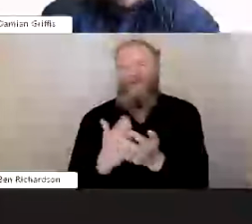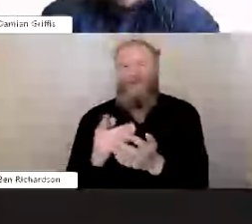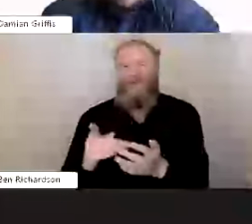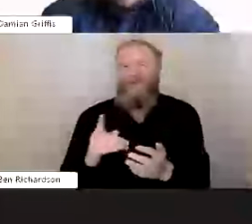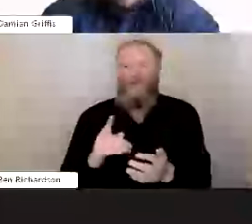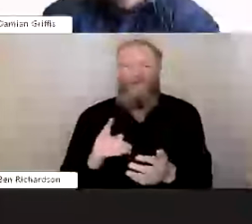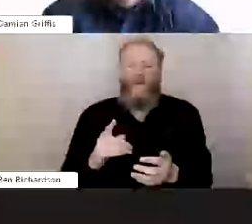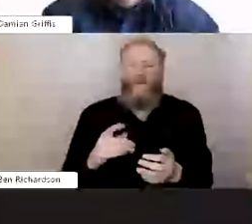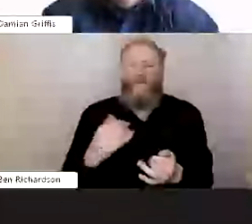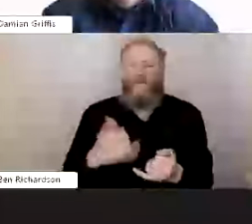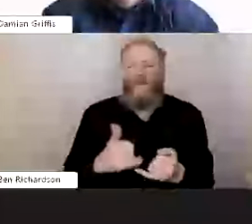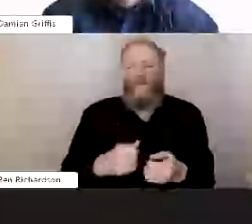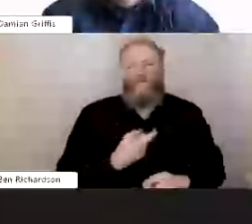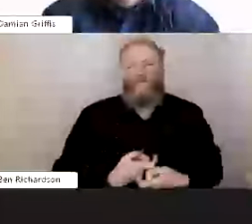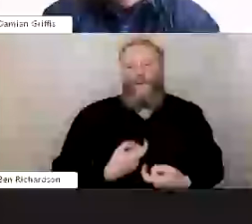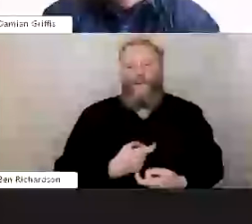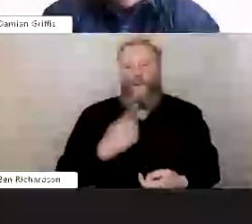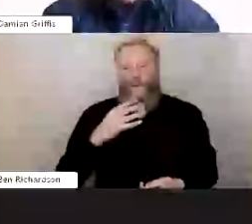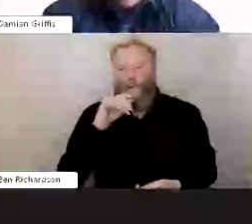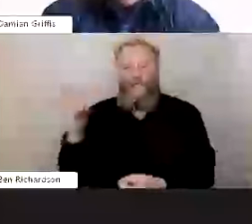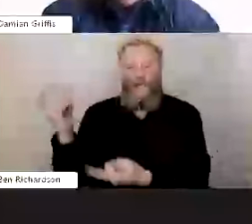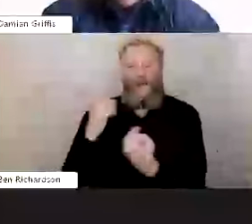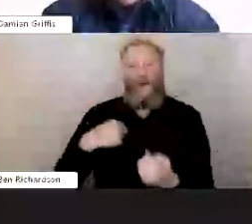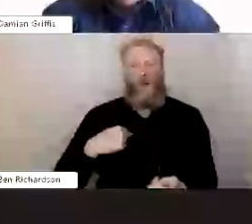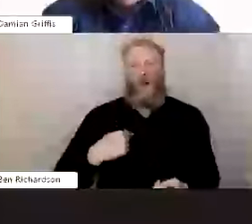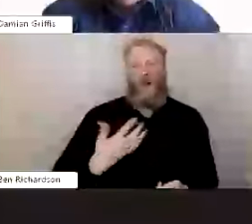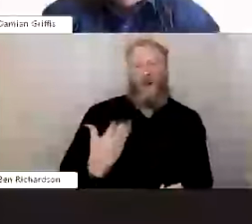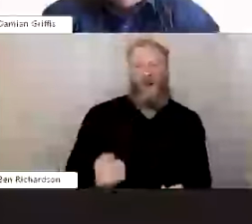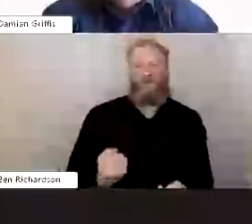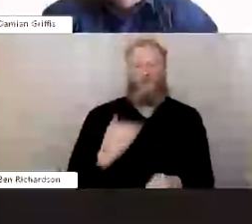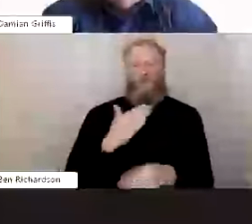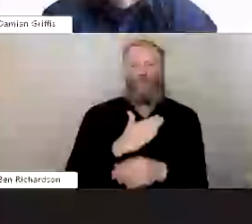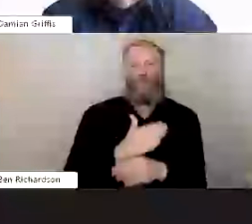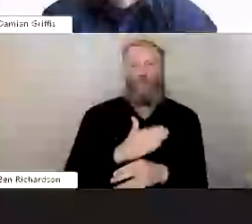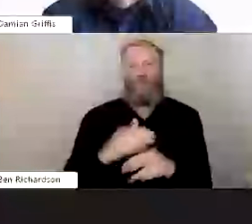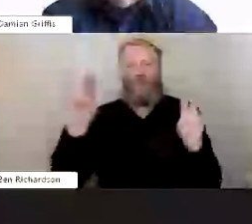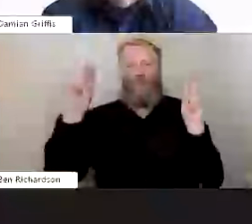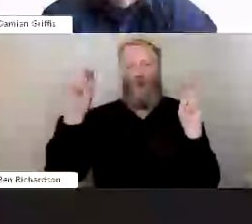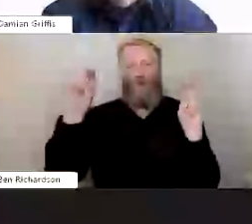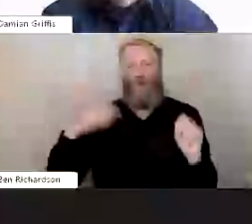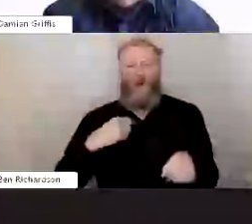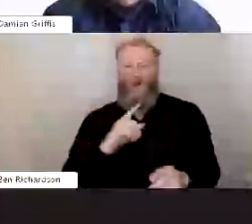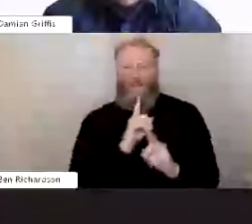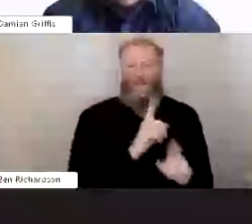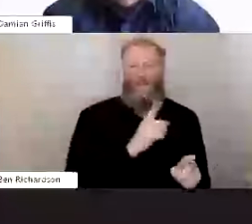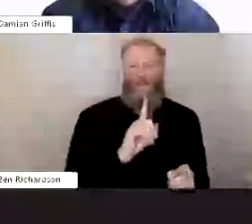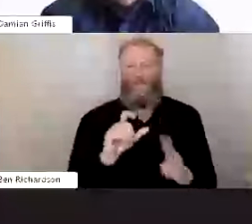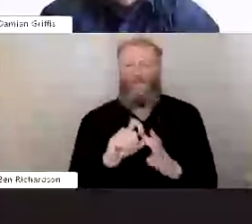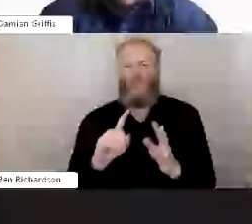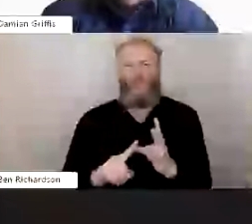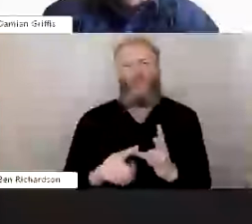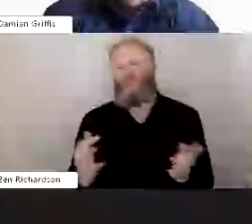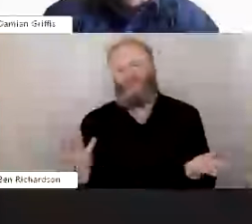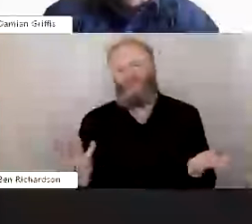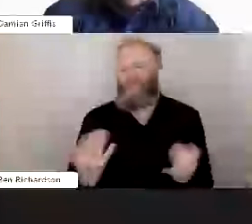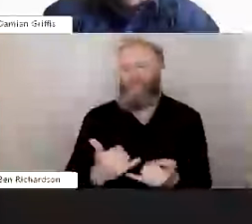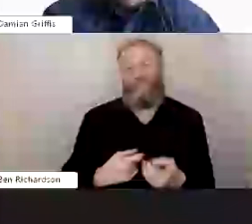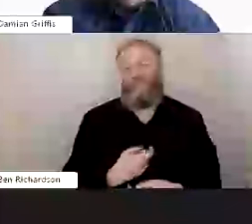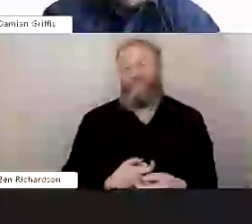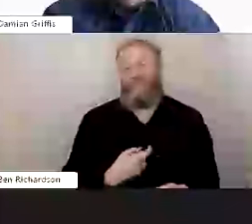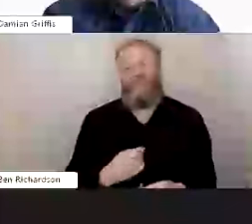job title come and tell you how things are. So that is a really, really good way of describing things. Yeah. Our next question